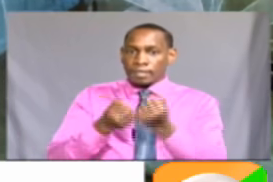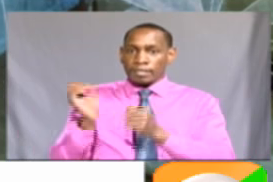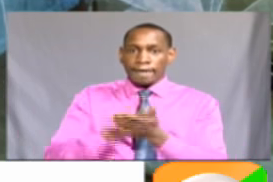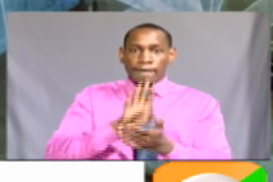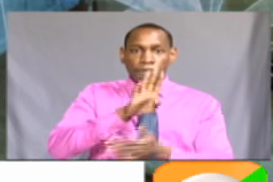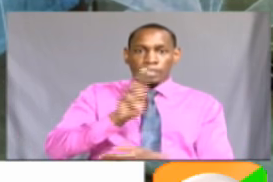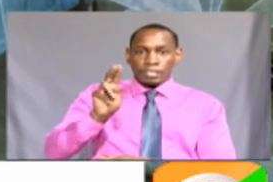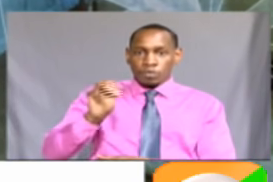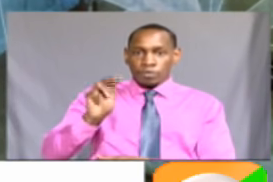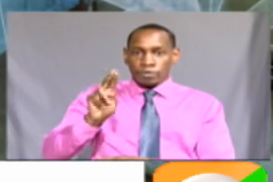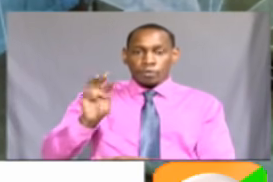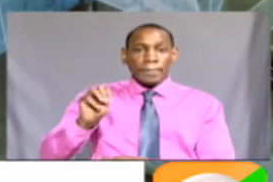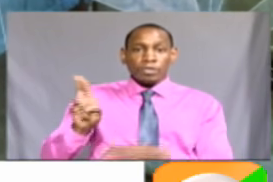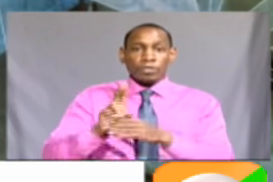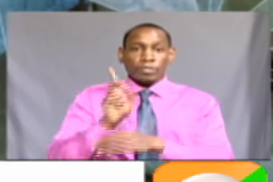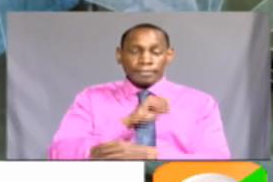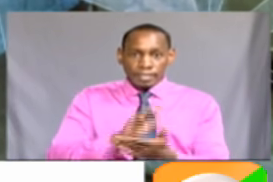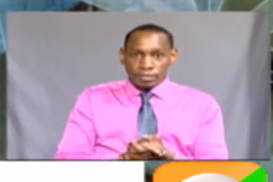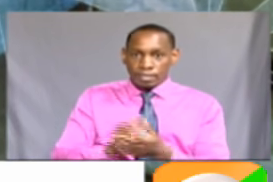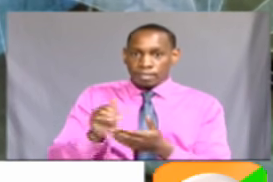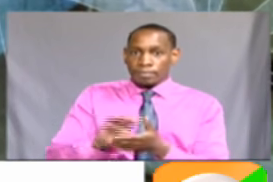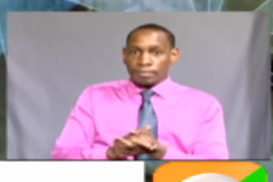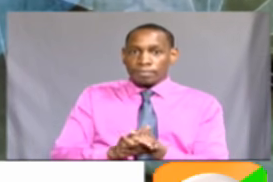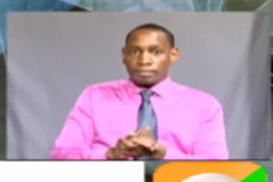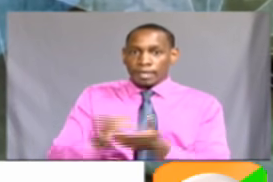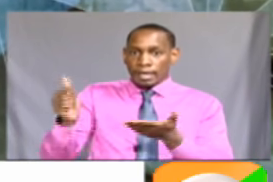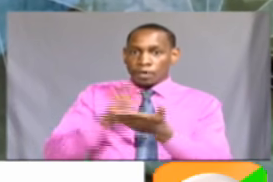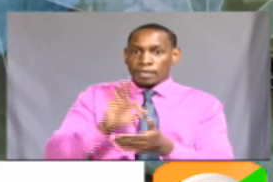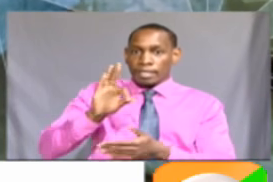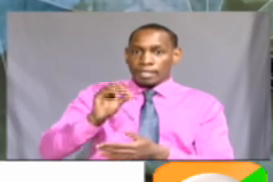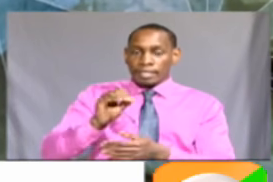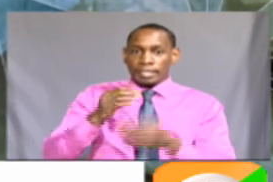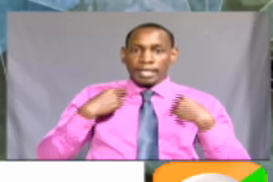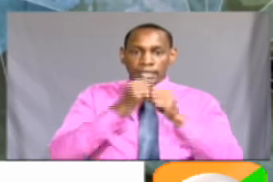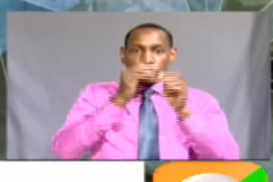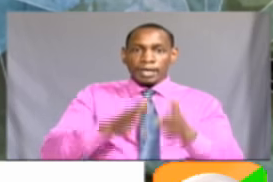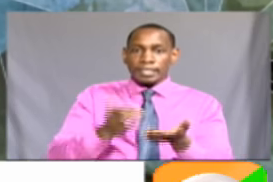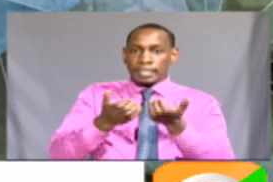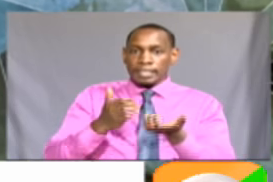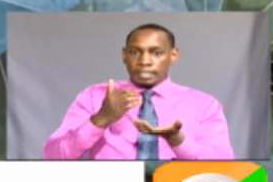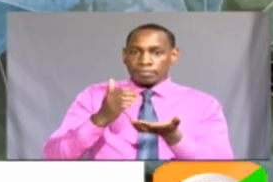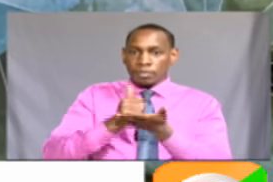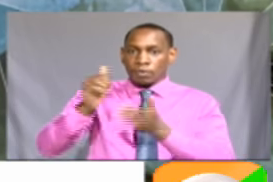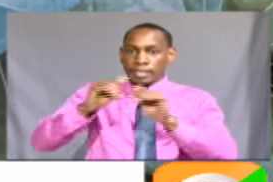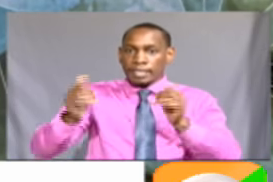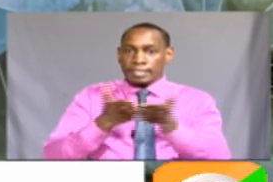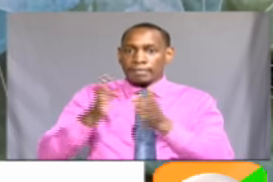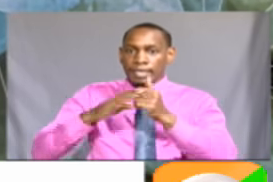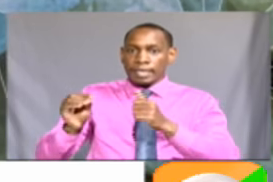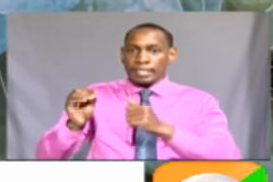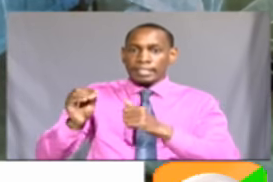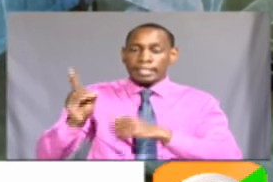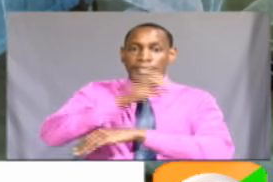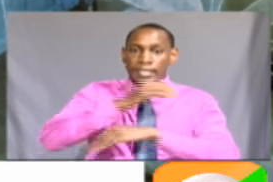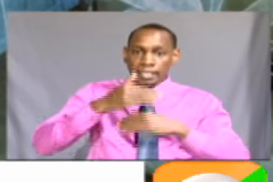42 million shillings, that has been spent. Accommodation for 30 health workers needing quarantine services for 90 days, 12 million shillings, that has been